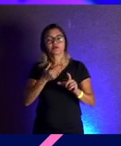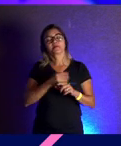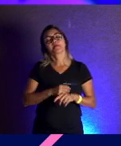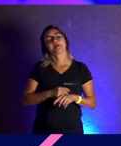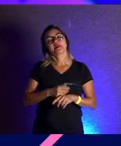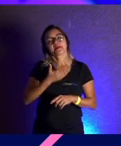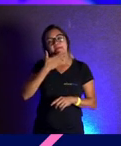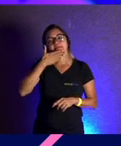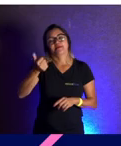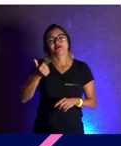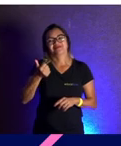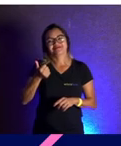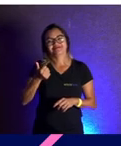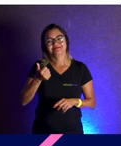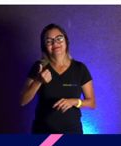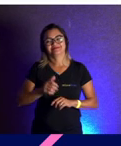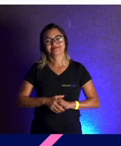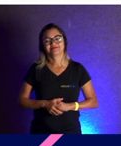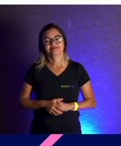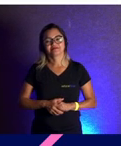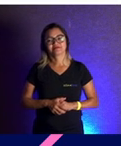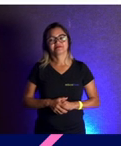Let's see the algebra. This is my data.